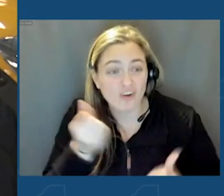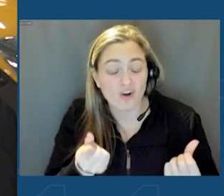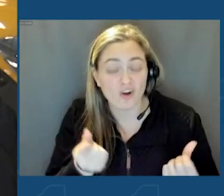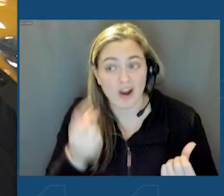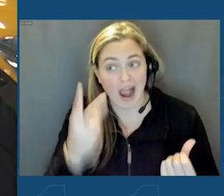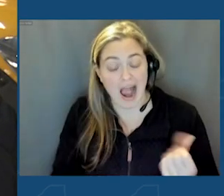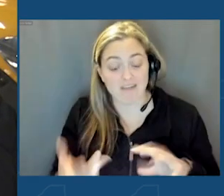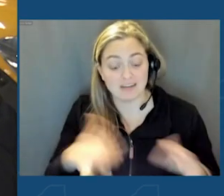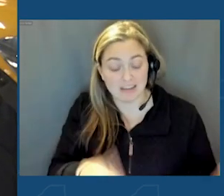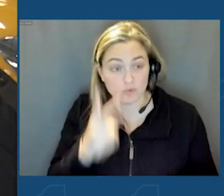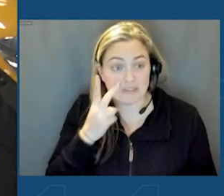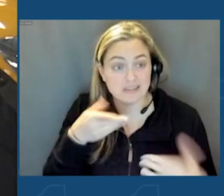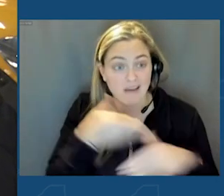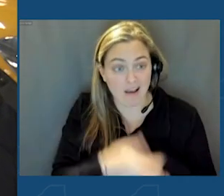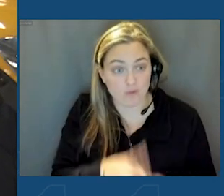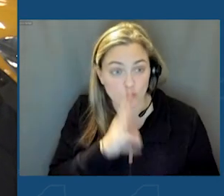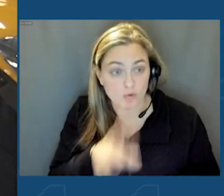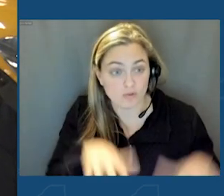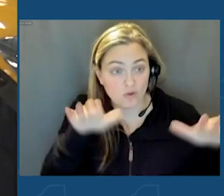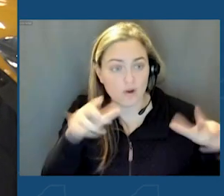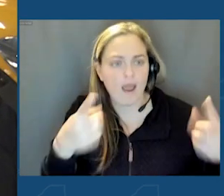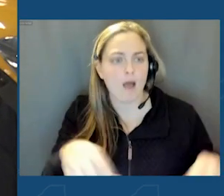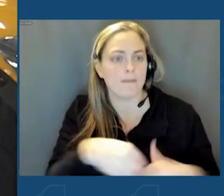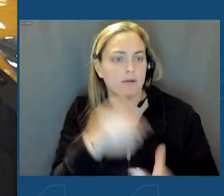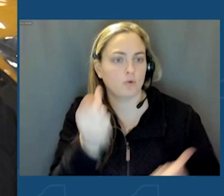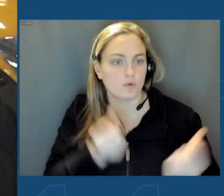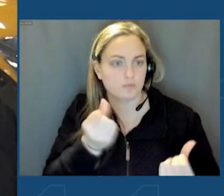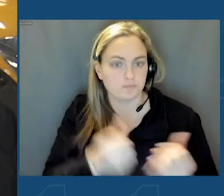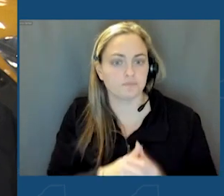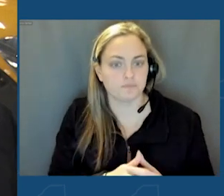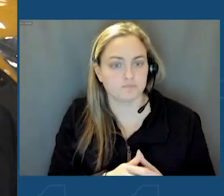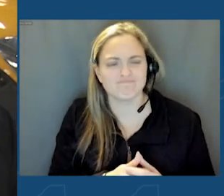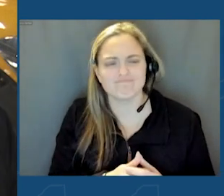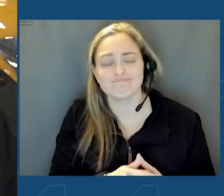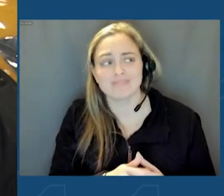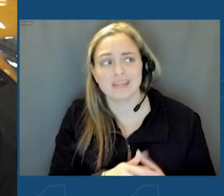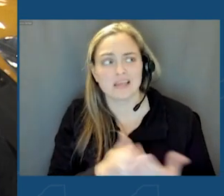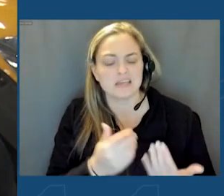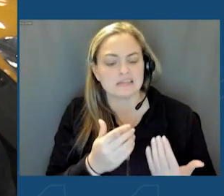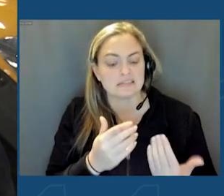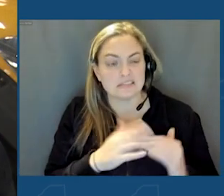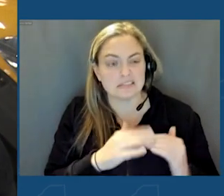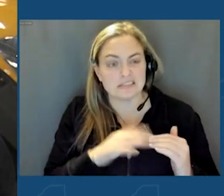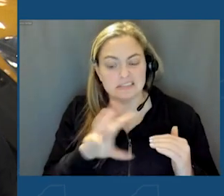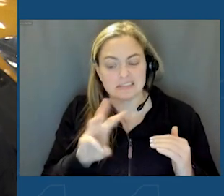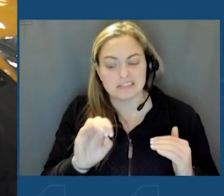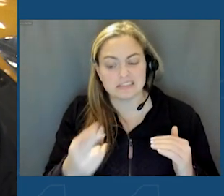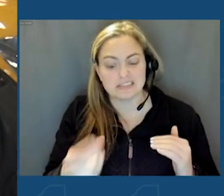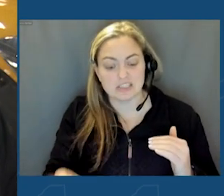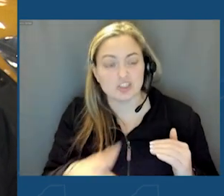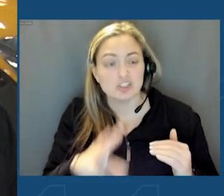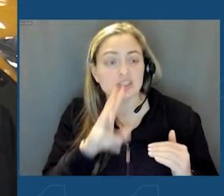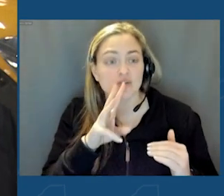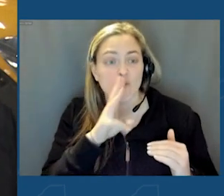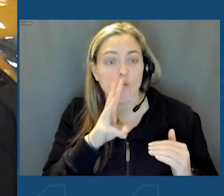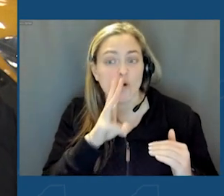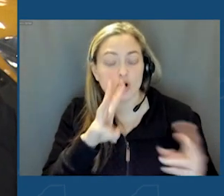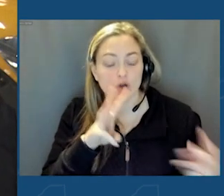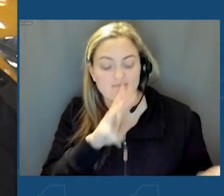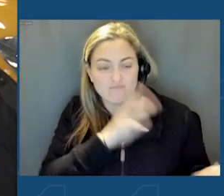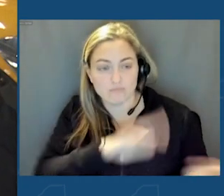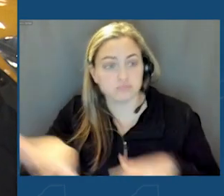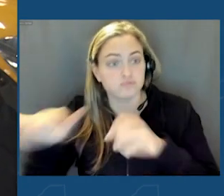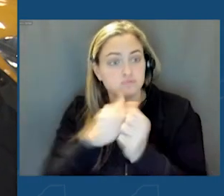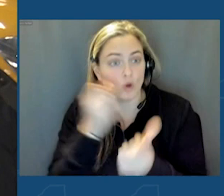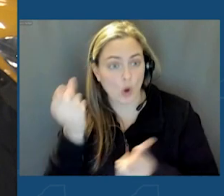experience due to floods happen in vehicles as little as six inches of running water can sweep a vehicle away so